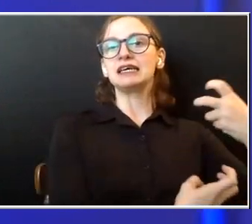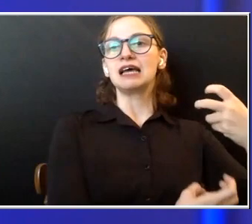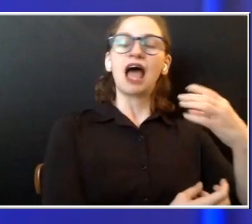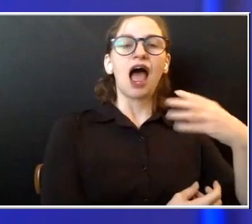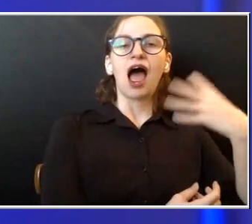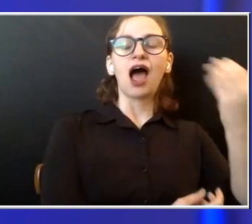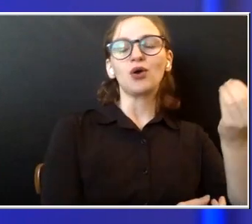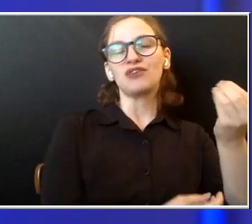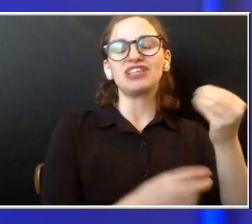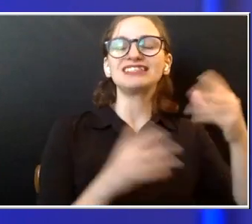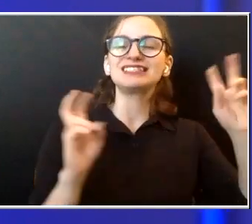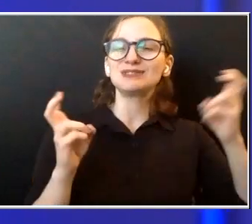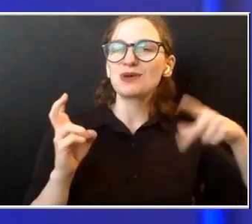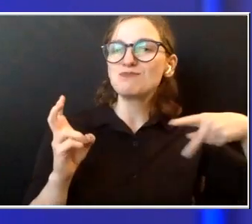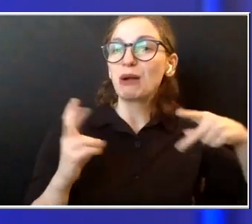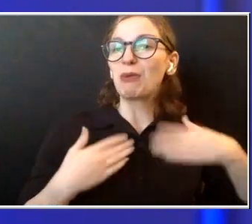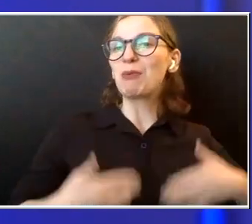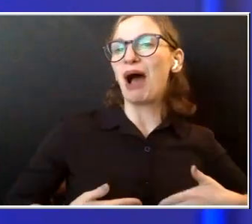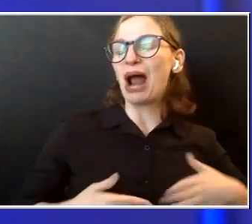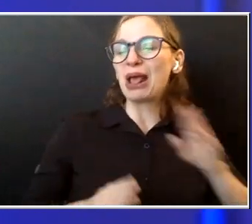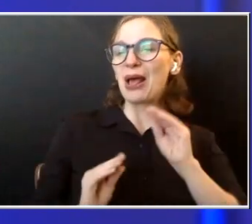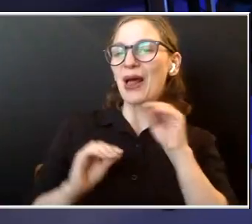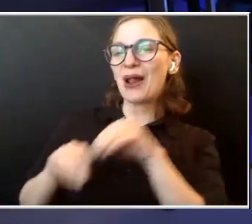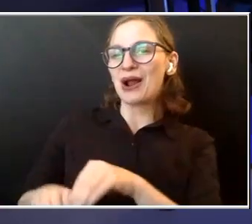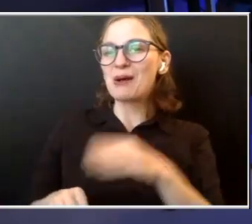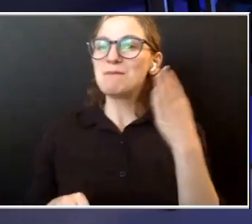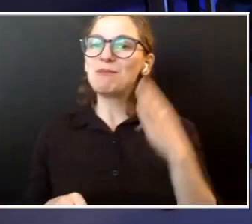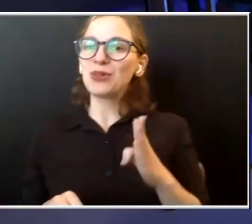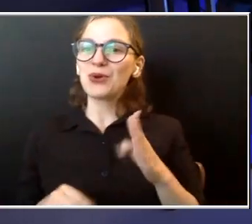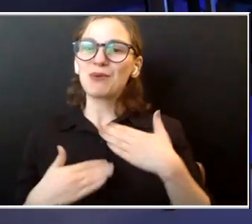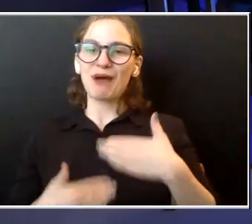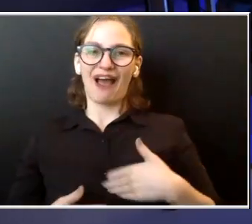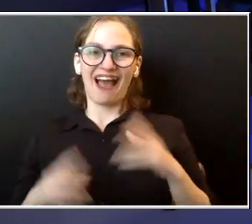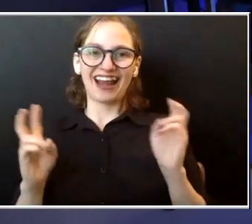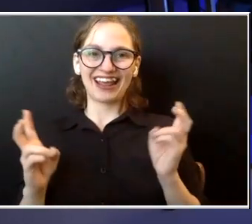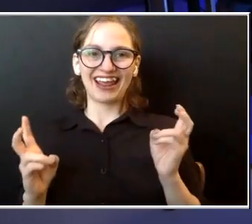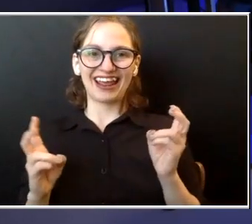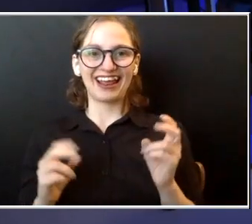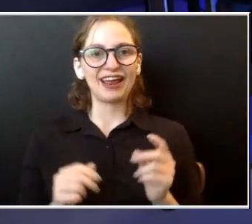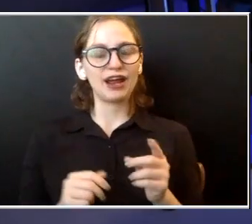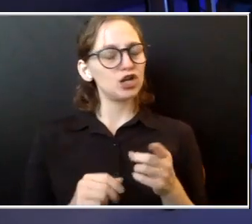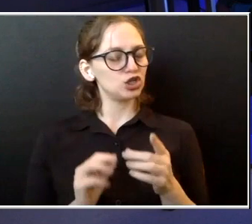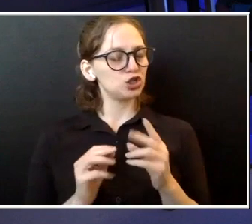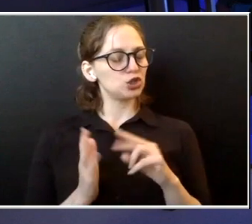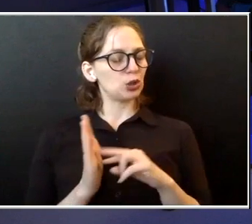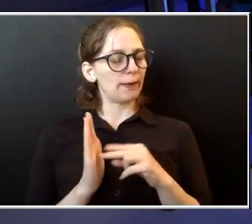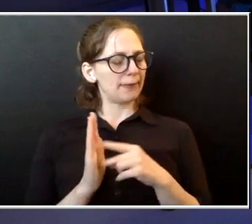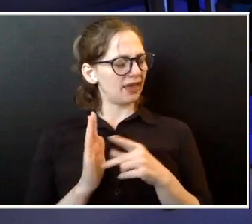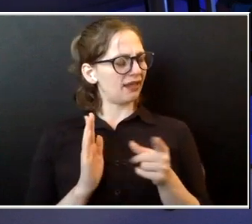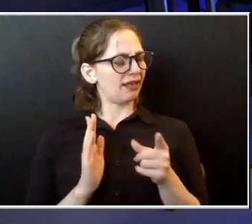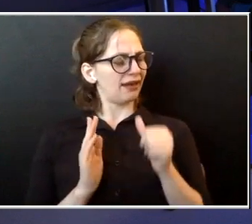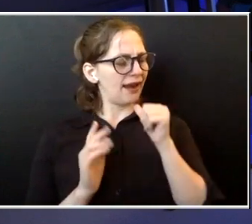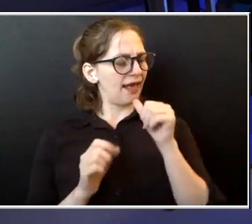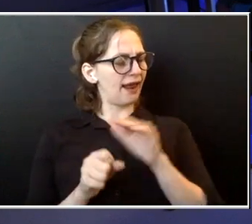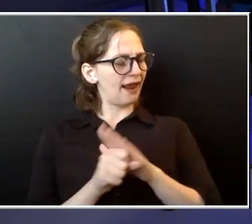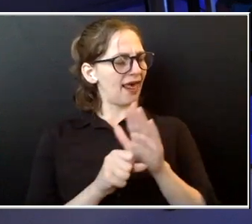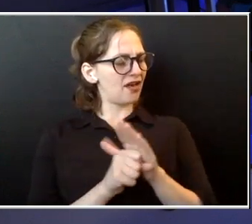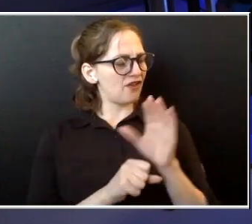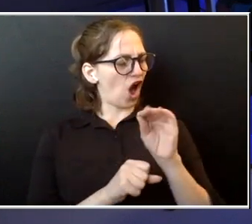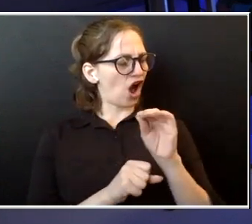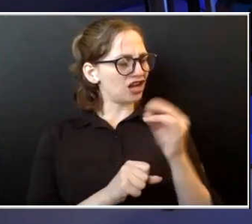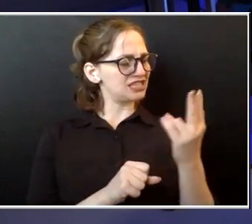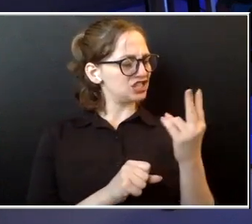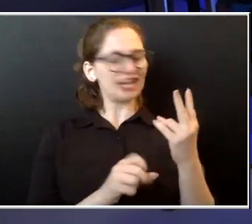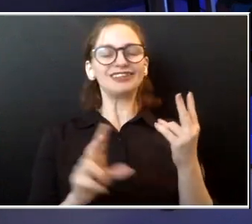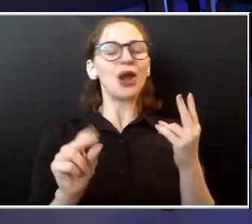just a great case because the kidney. Blue. I think, are you talking about because they don't have enough oxygen? But no, you're talking about K-State, KU. Yeah. I was a little slow, but I